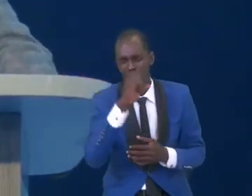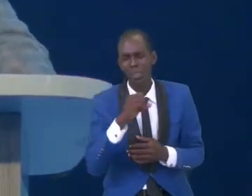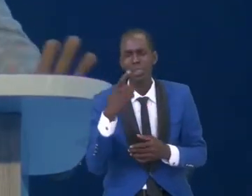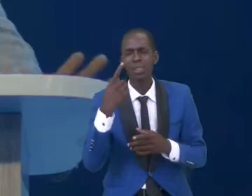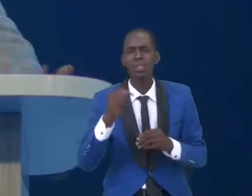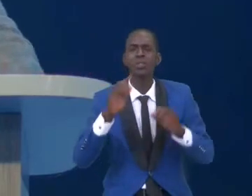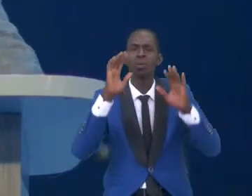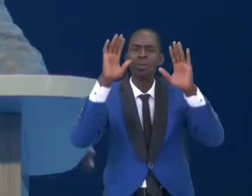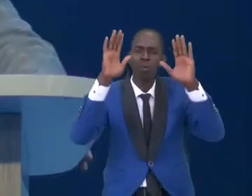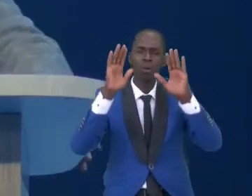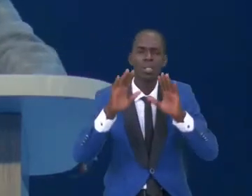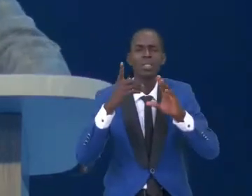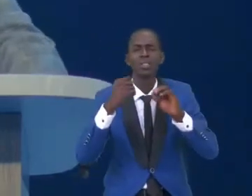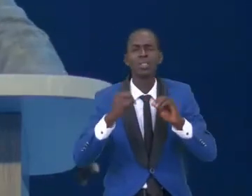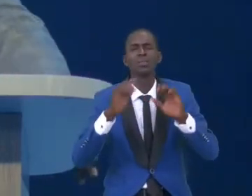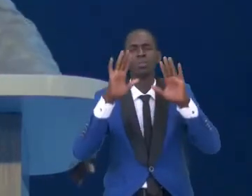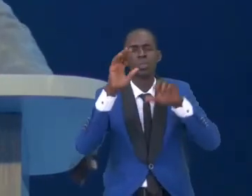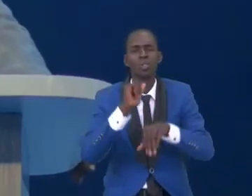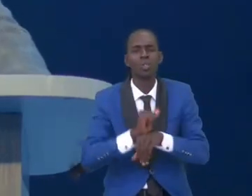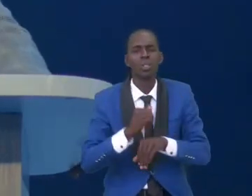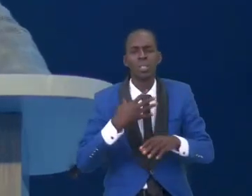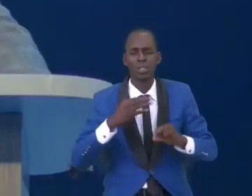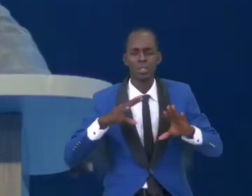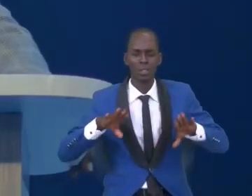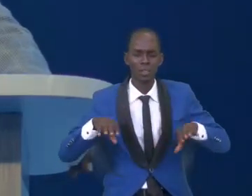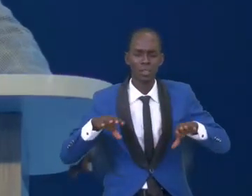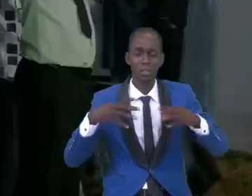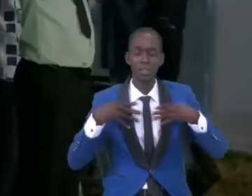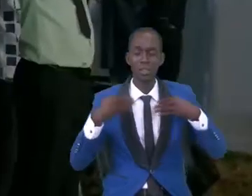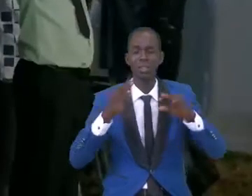their healing, their deliverance at this time.